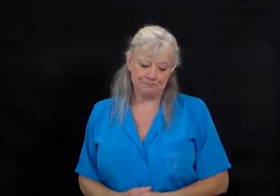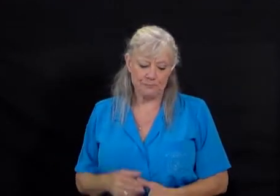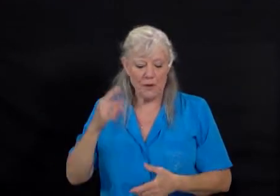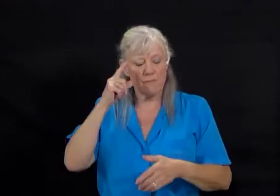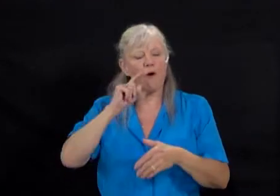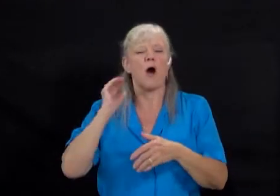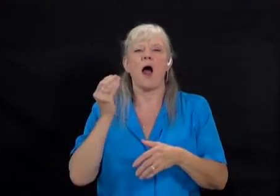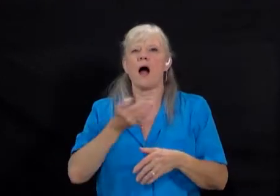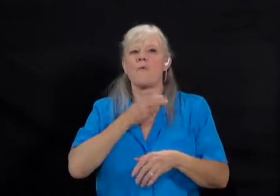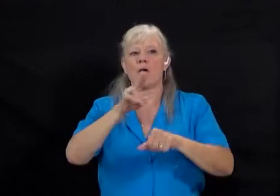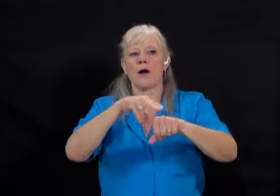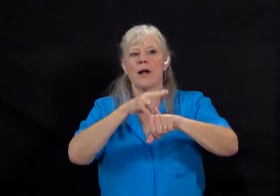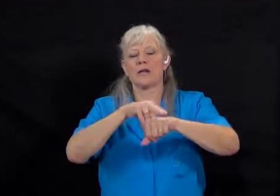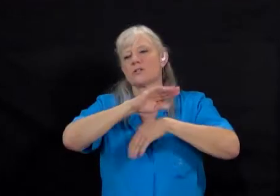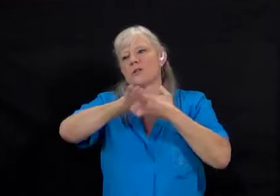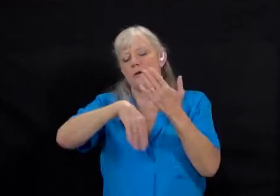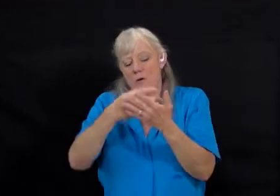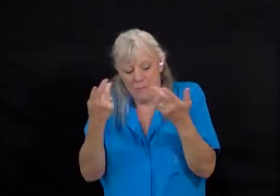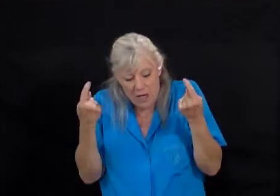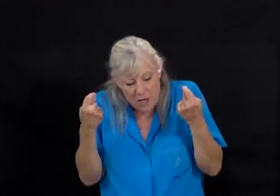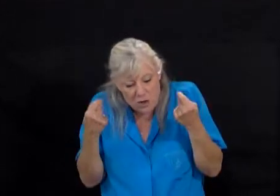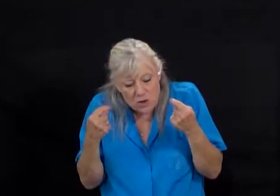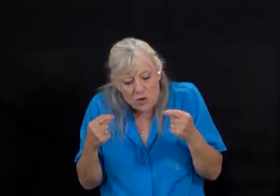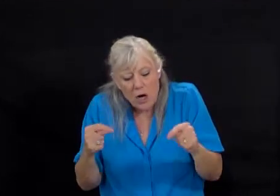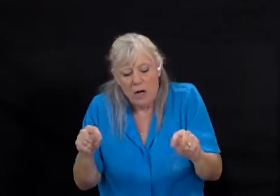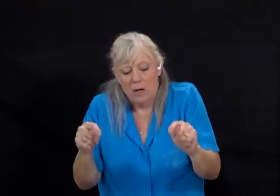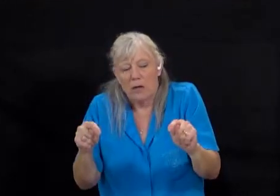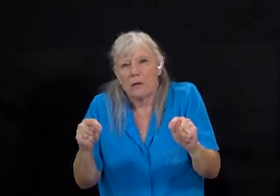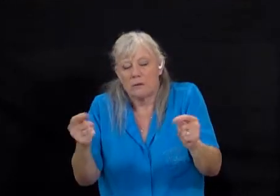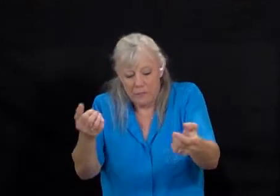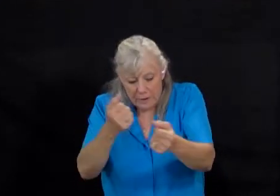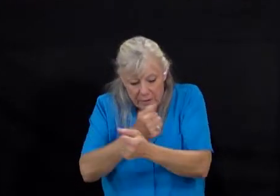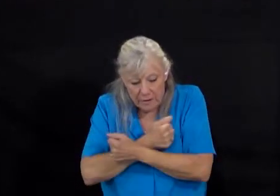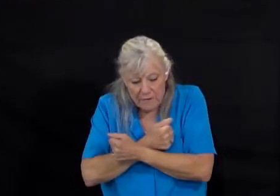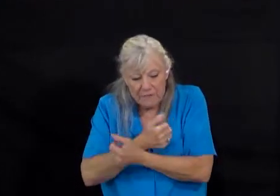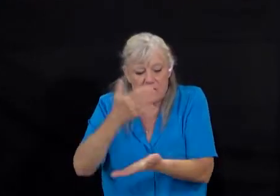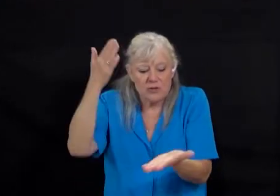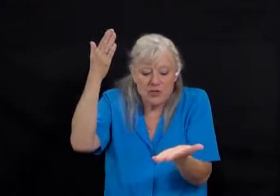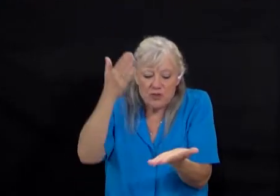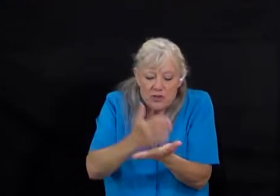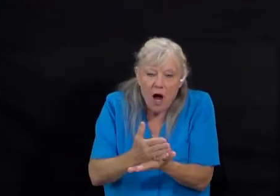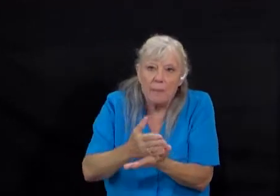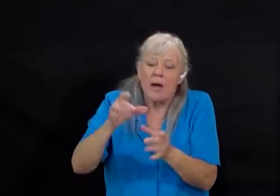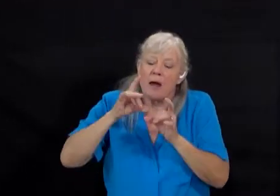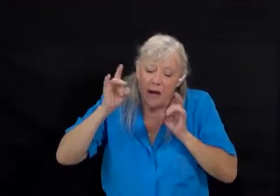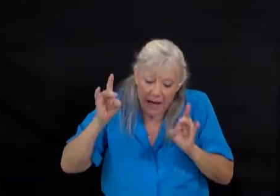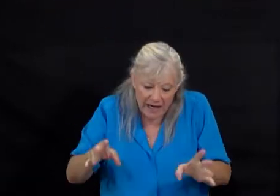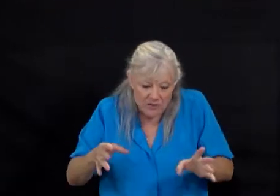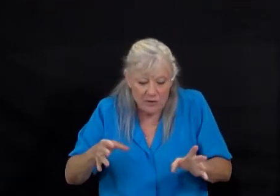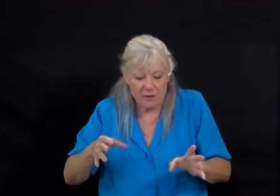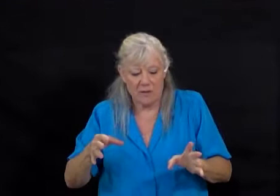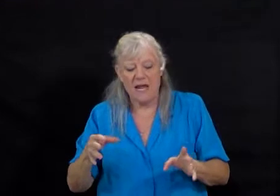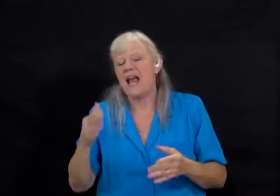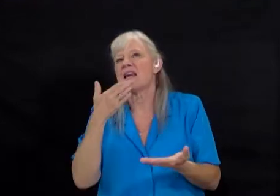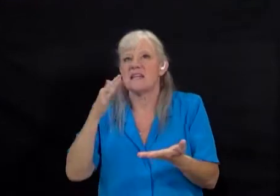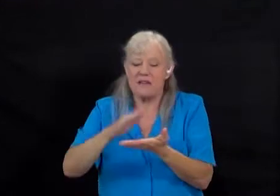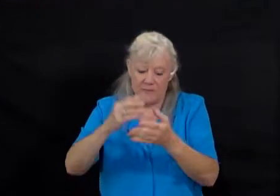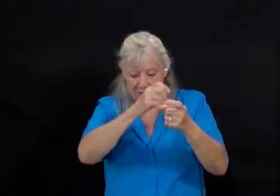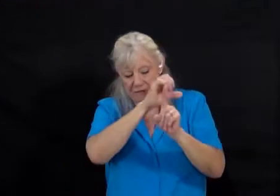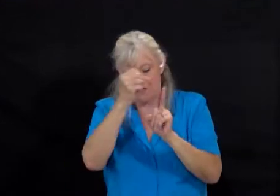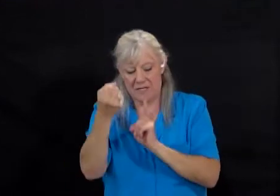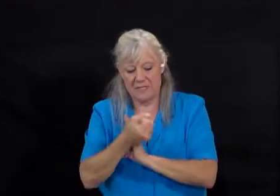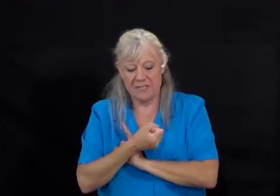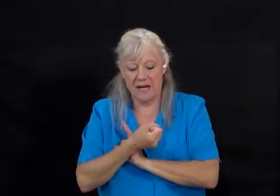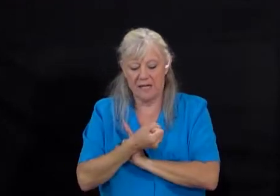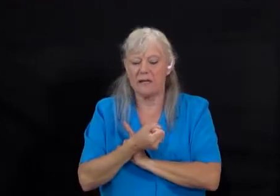For our nation, that all may strive with great dedication to bring hatred, injustice, and all evils of our society